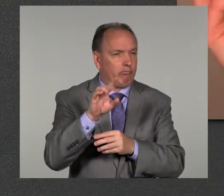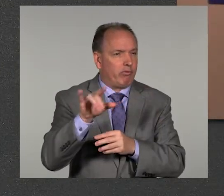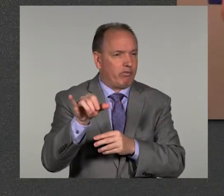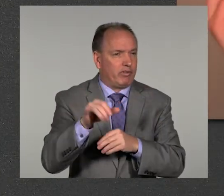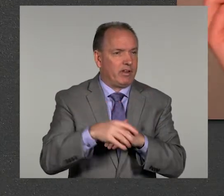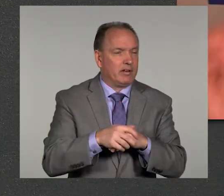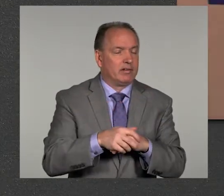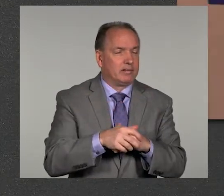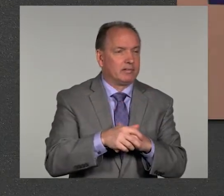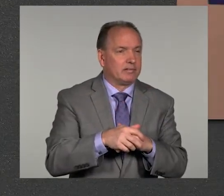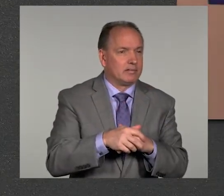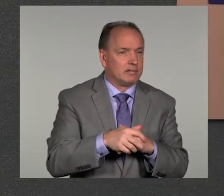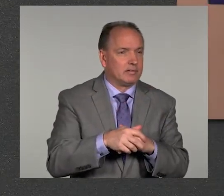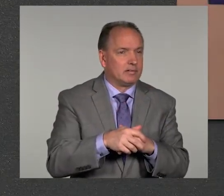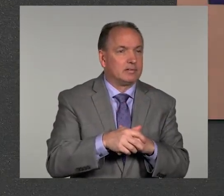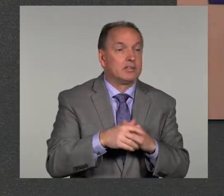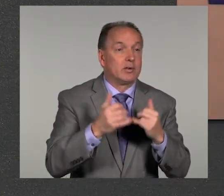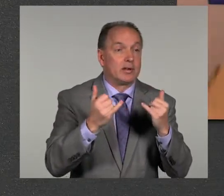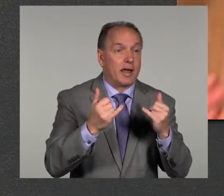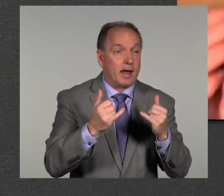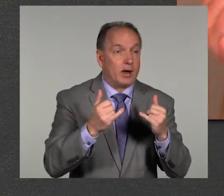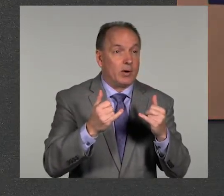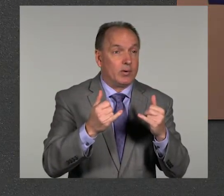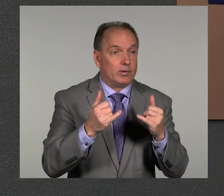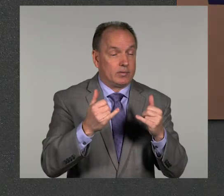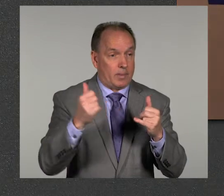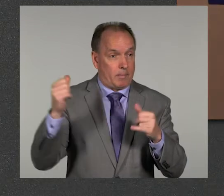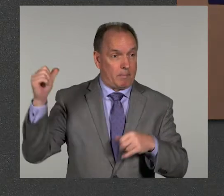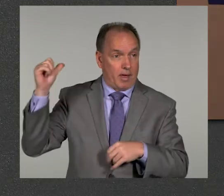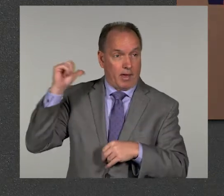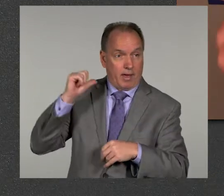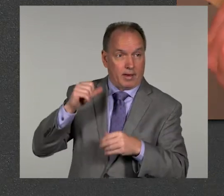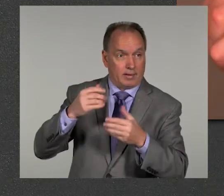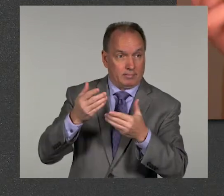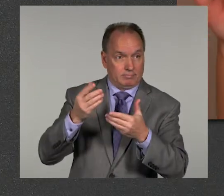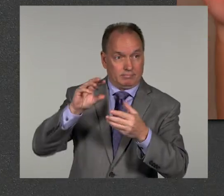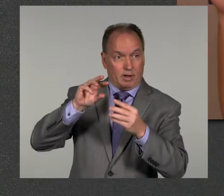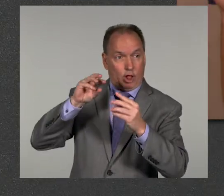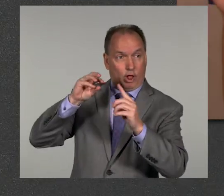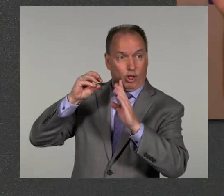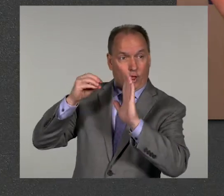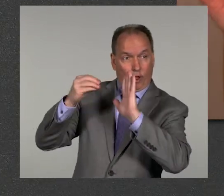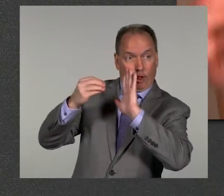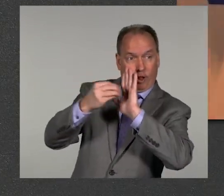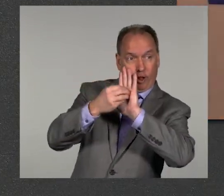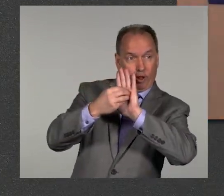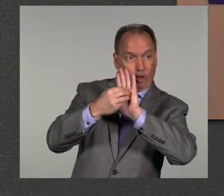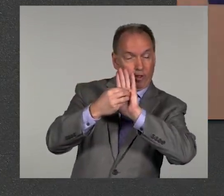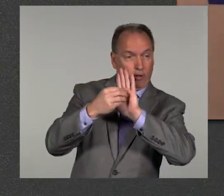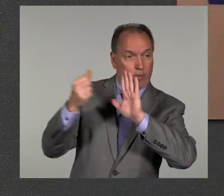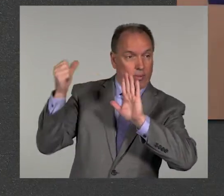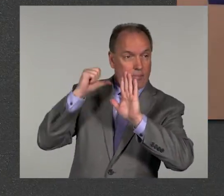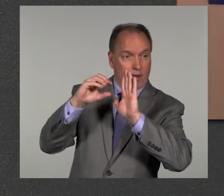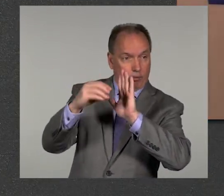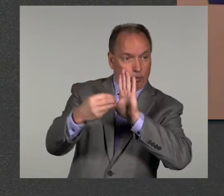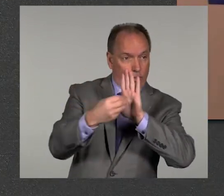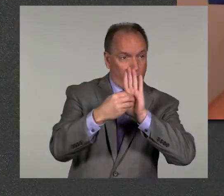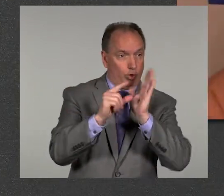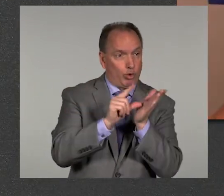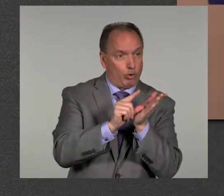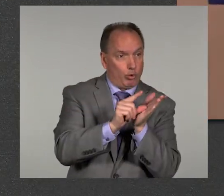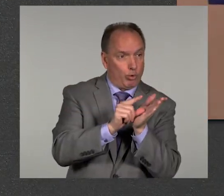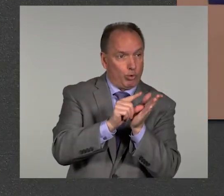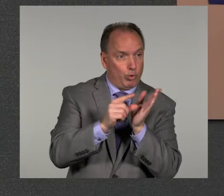really big and fluffy. So I'm gonna pull down the back part so that I can glue his tail on. Get